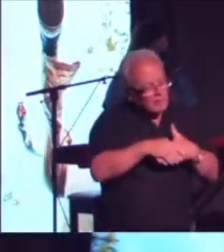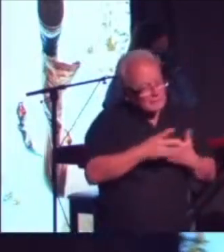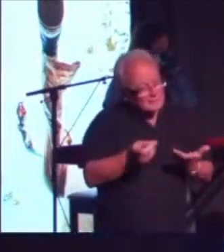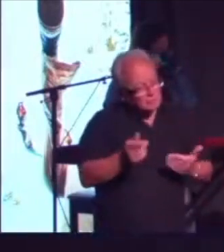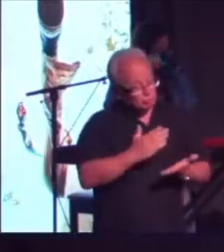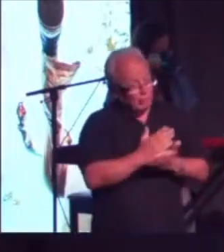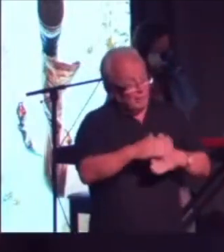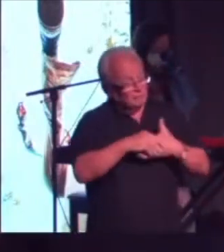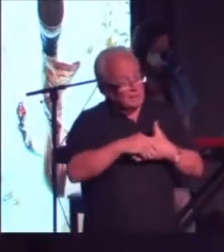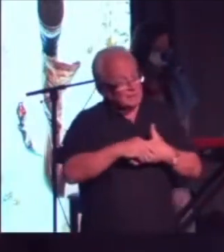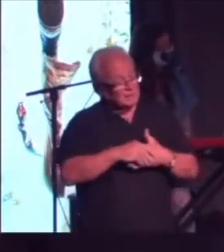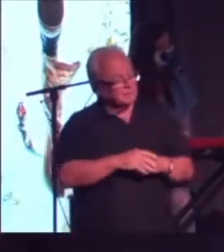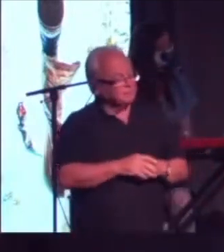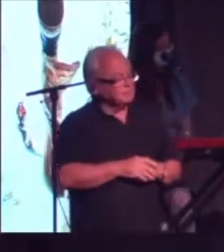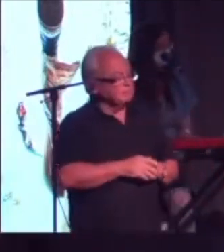biblical friendship.